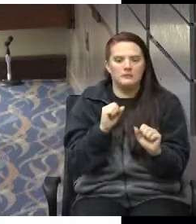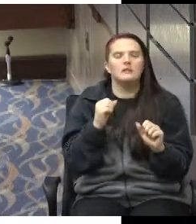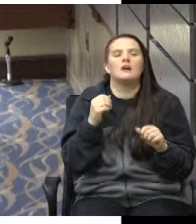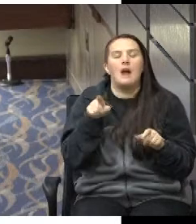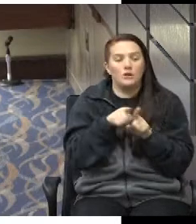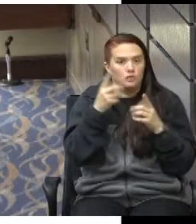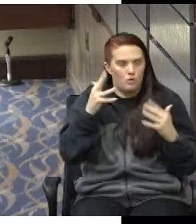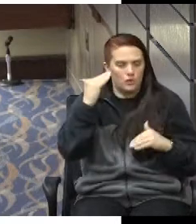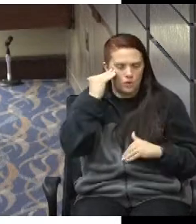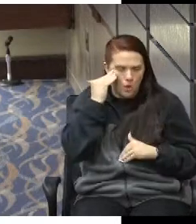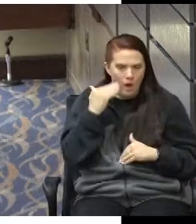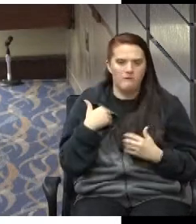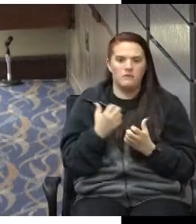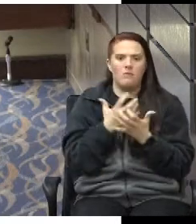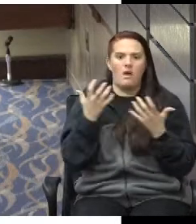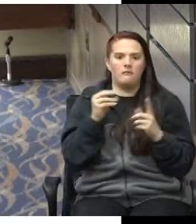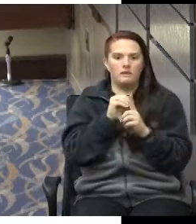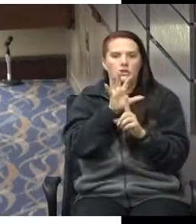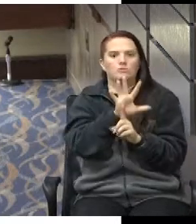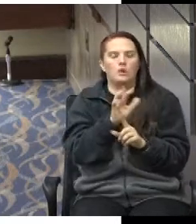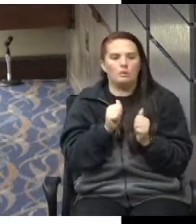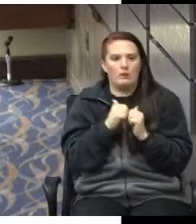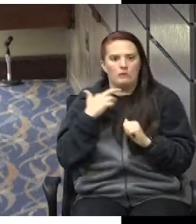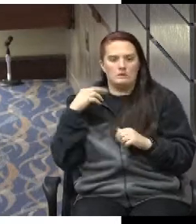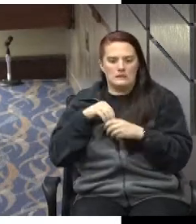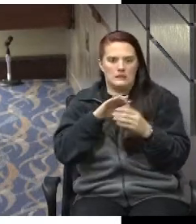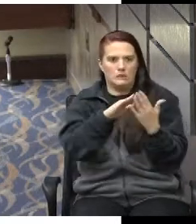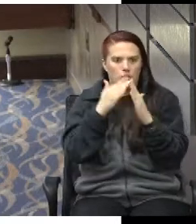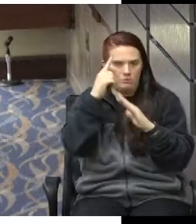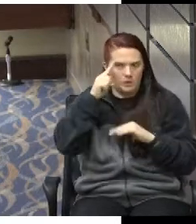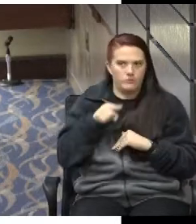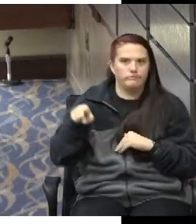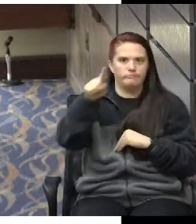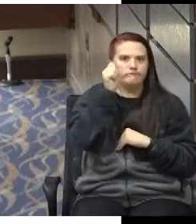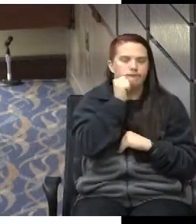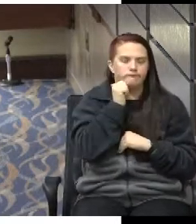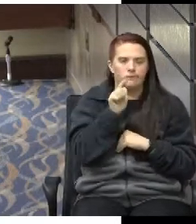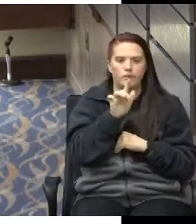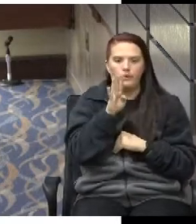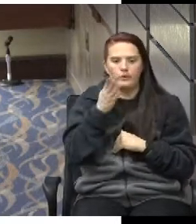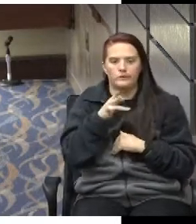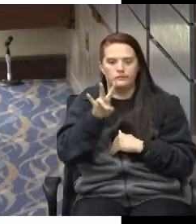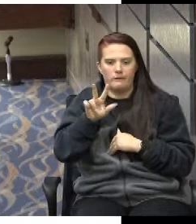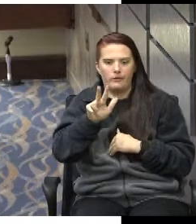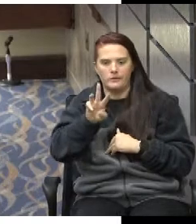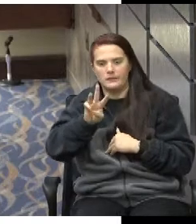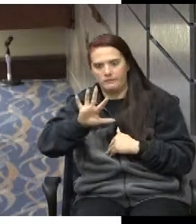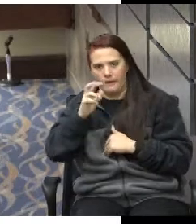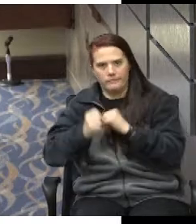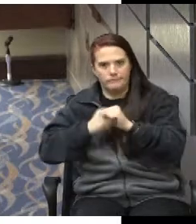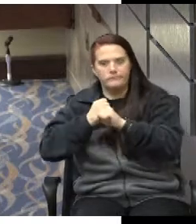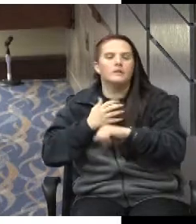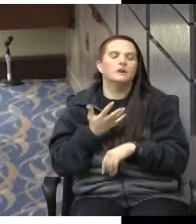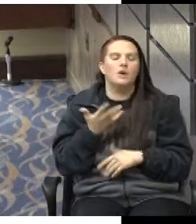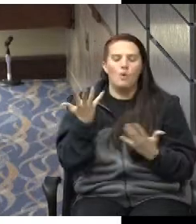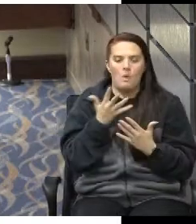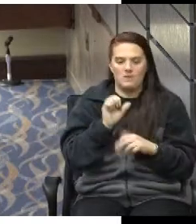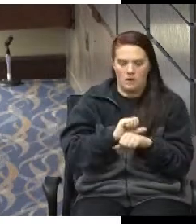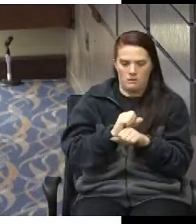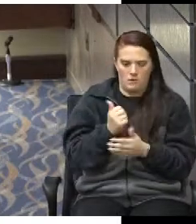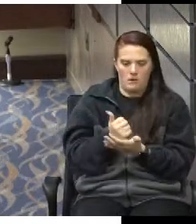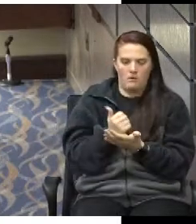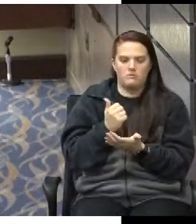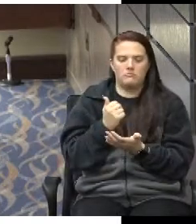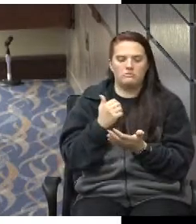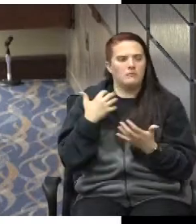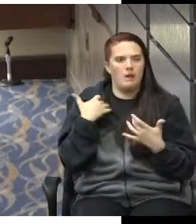all know, you have a tremendous amount of exposure and risk in the community because you're out there every day, 24/7, 365. What's the occupational health and safety